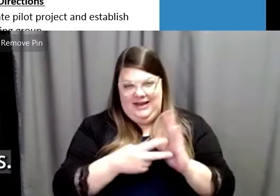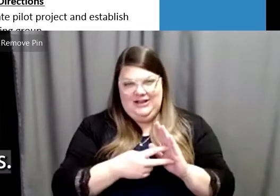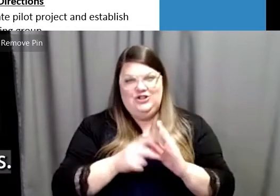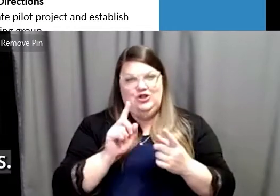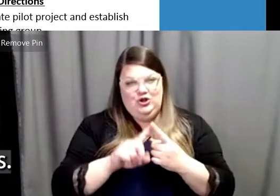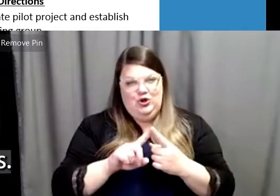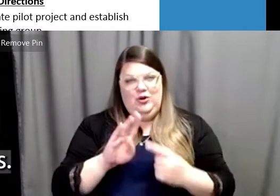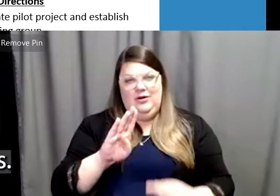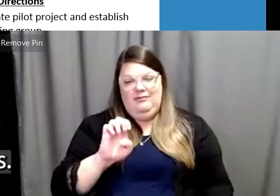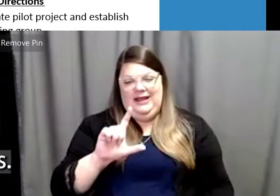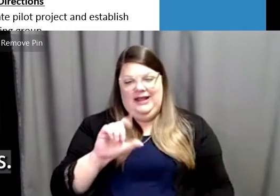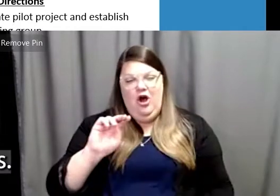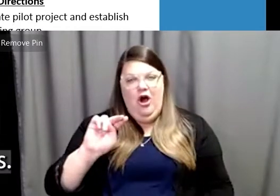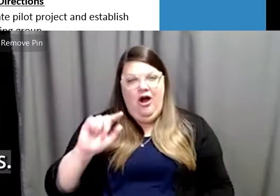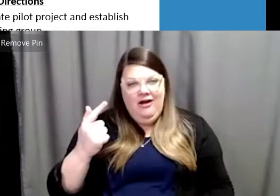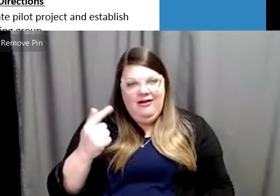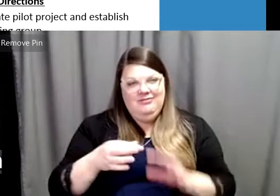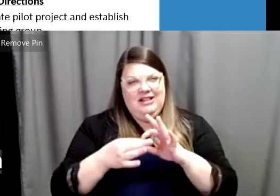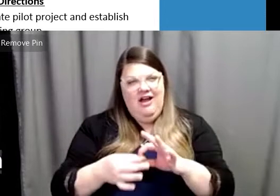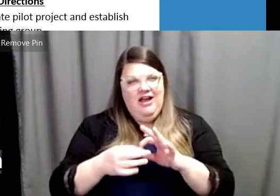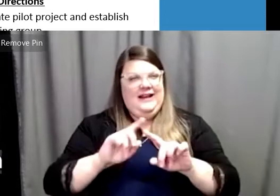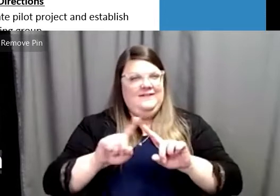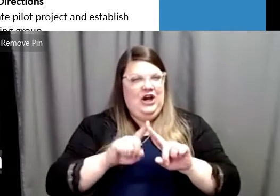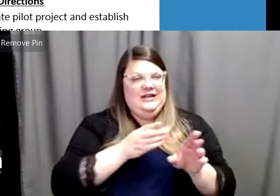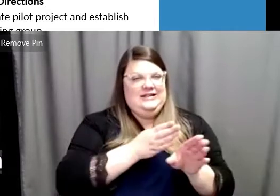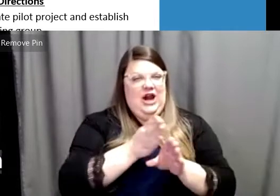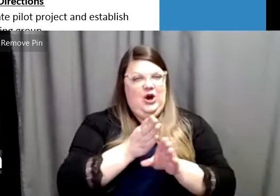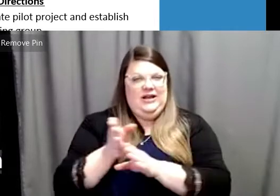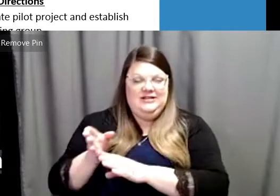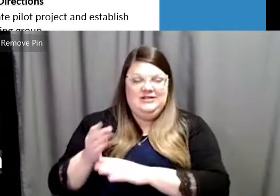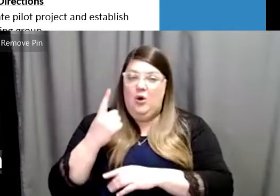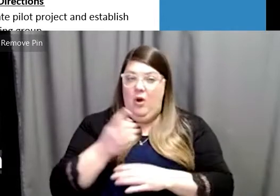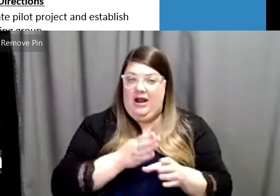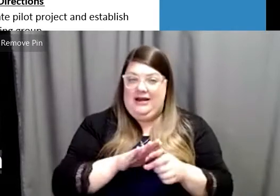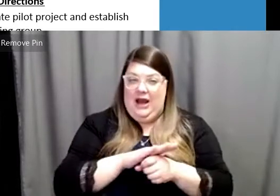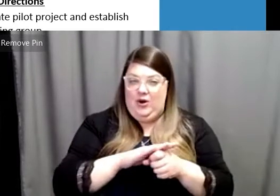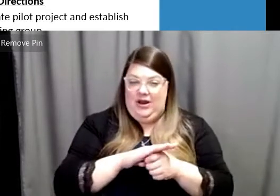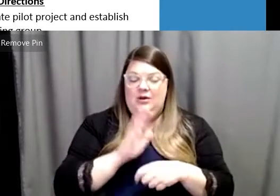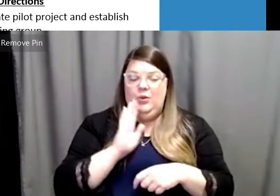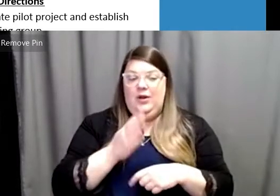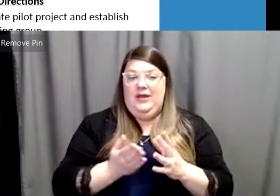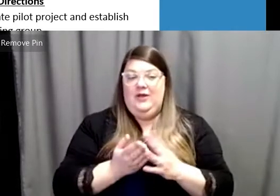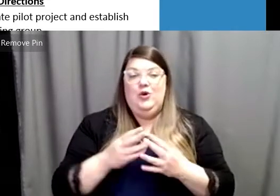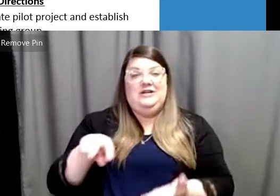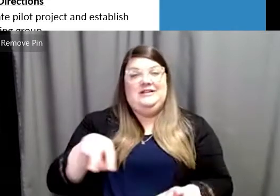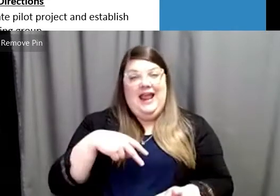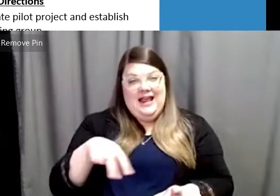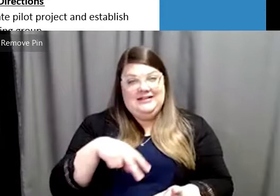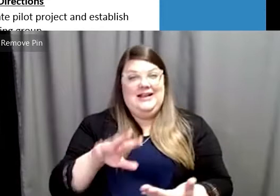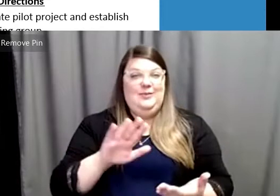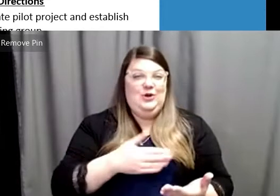belong in various areas. One of the areas is going to be through dance and